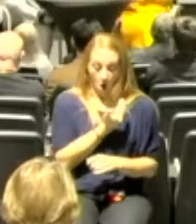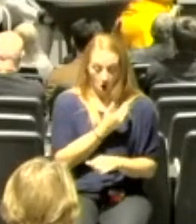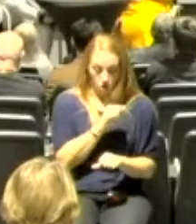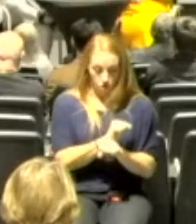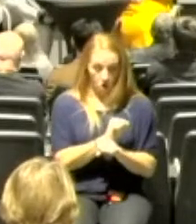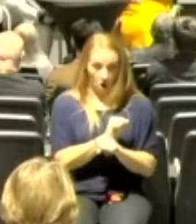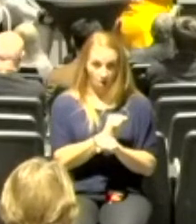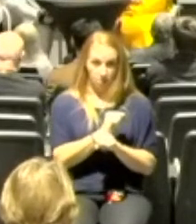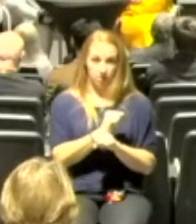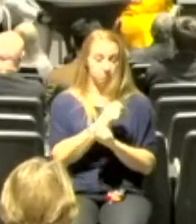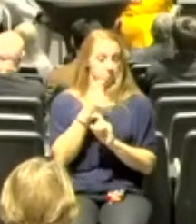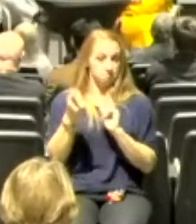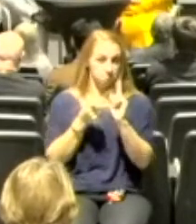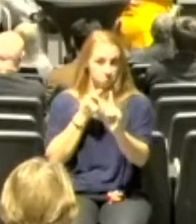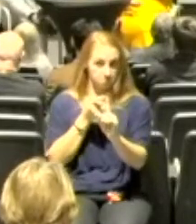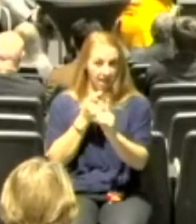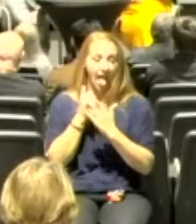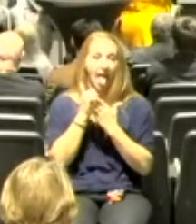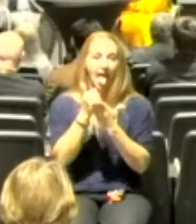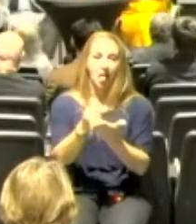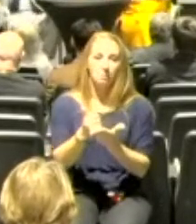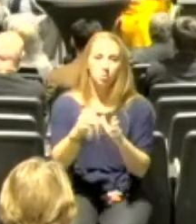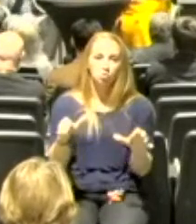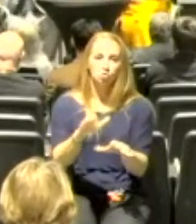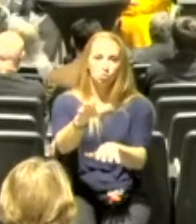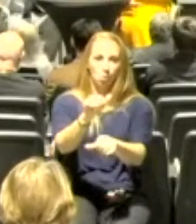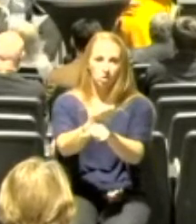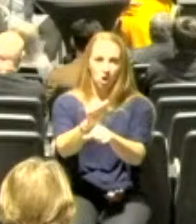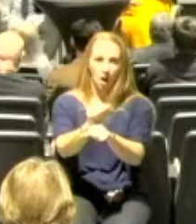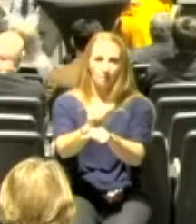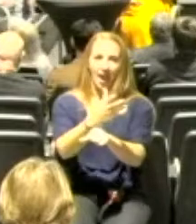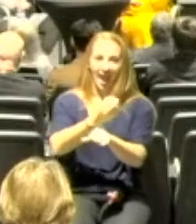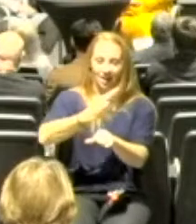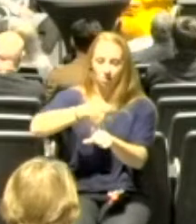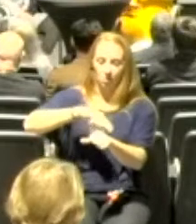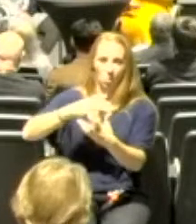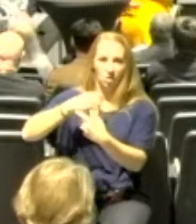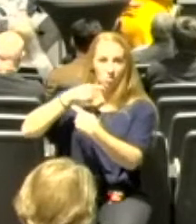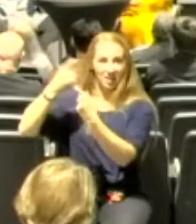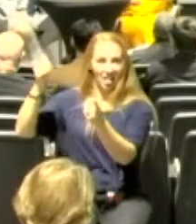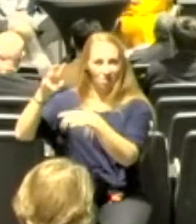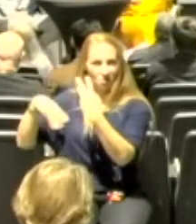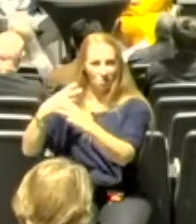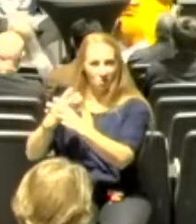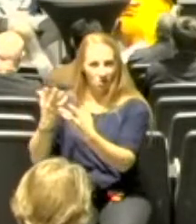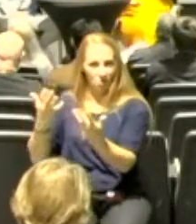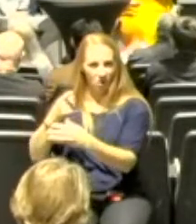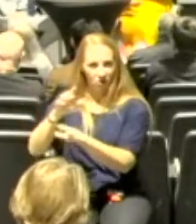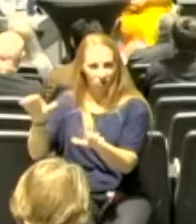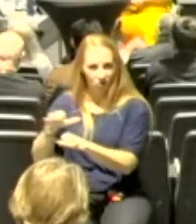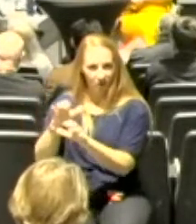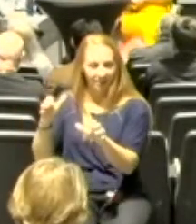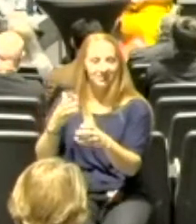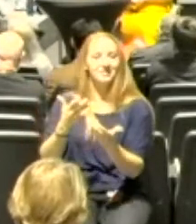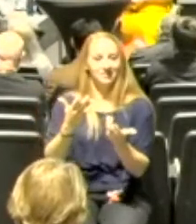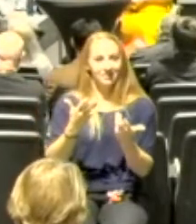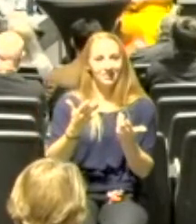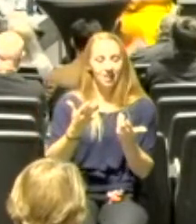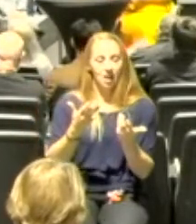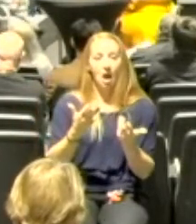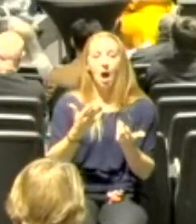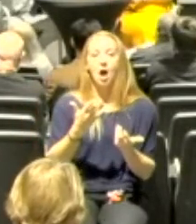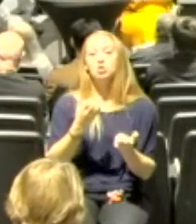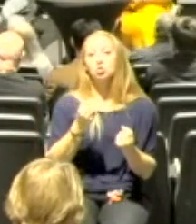you do what you do, let the world know what you're doing, help support you financially, help your alumni know. So my only plug